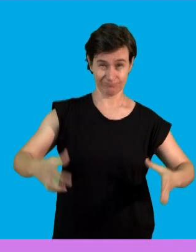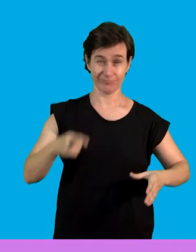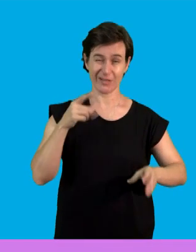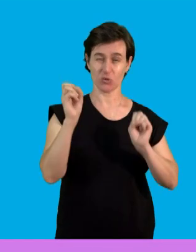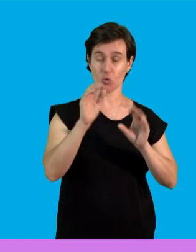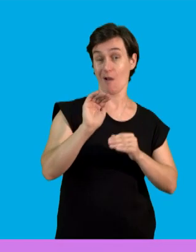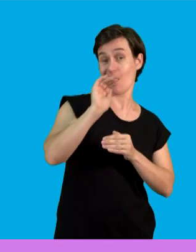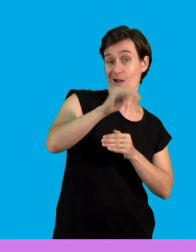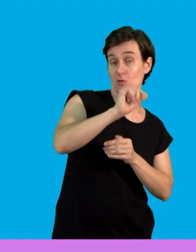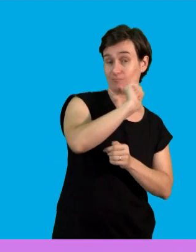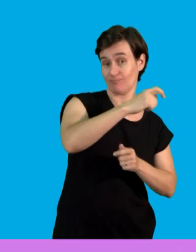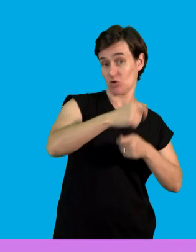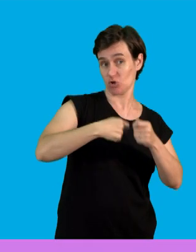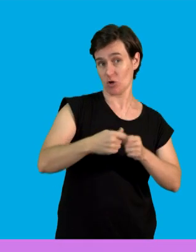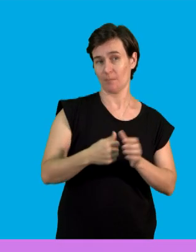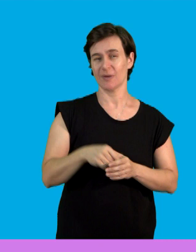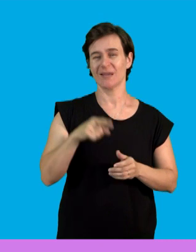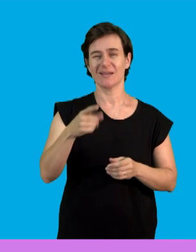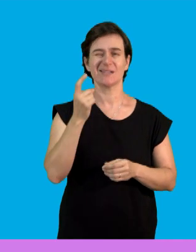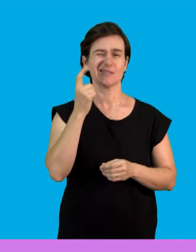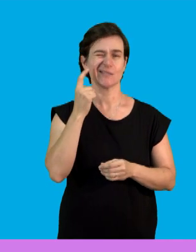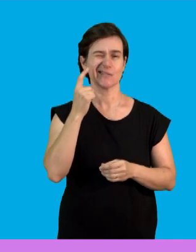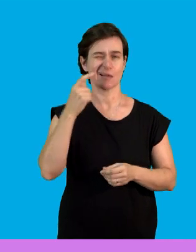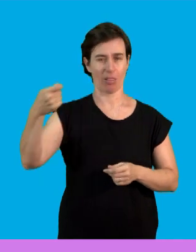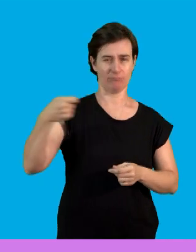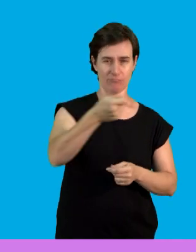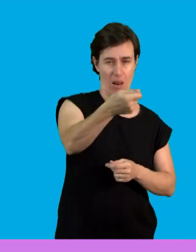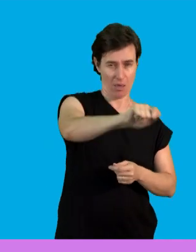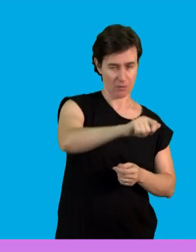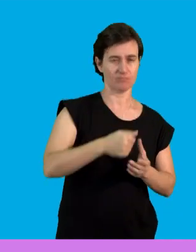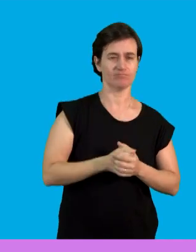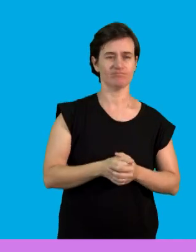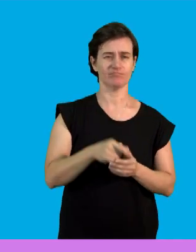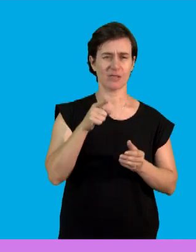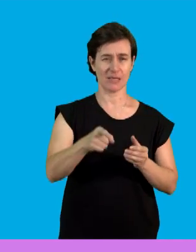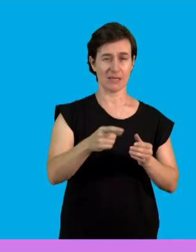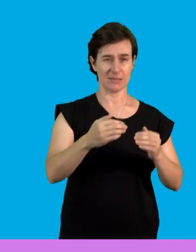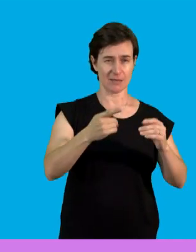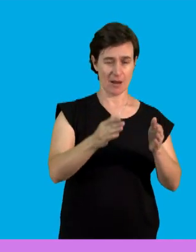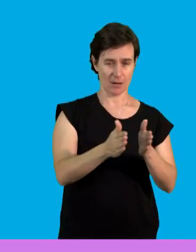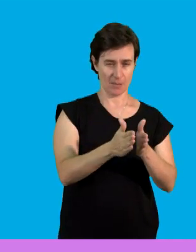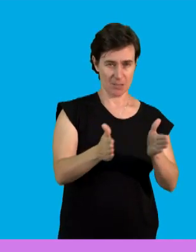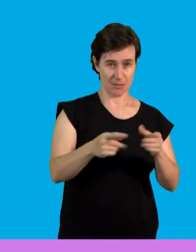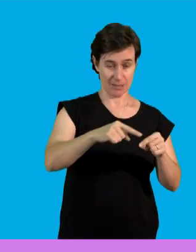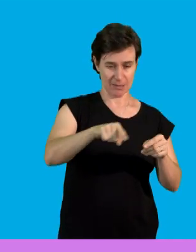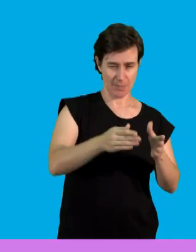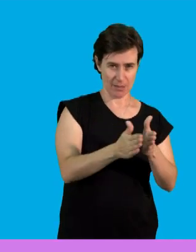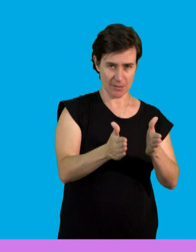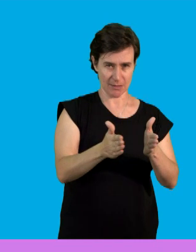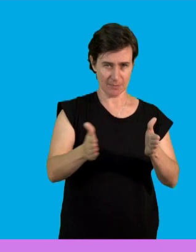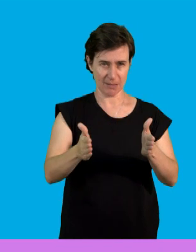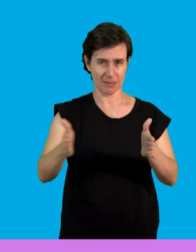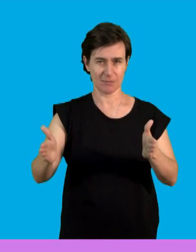Bongani, a certified gas dealer, sells 9 kg gas bottles. These cylindrical bottles are